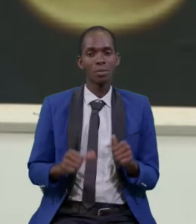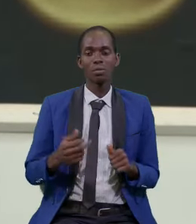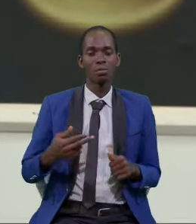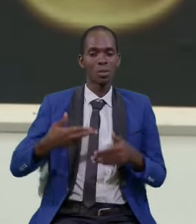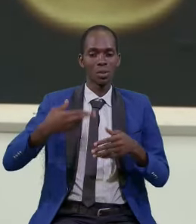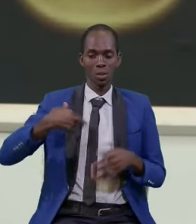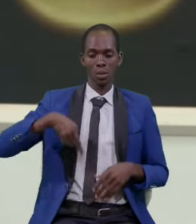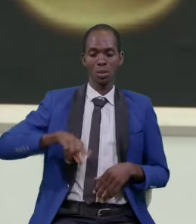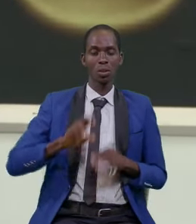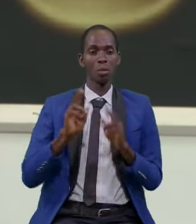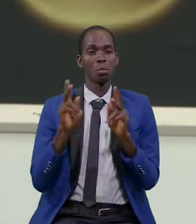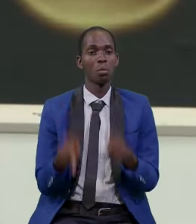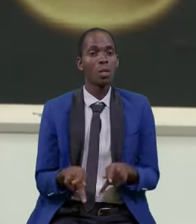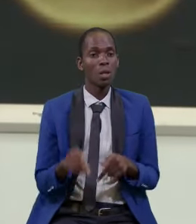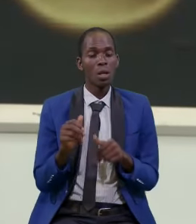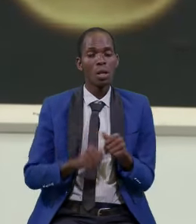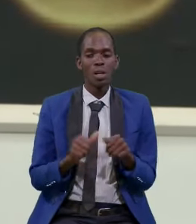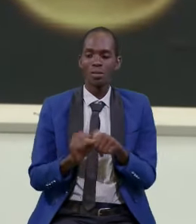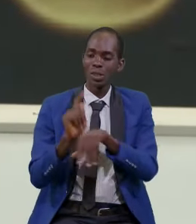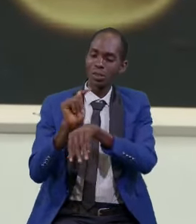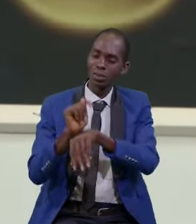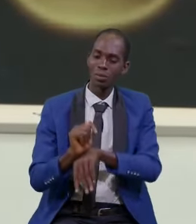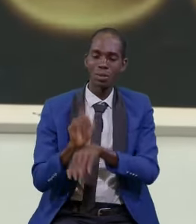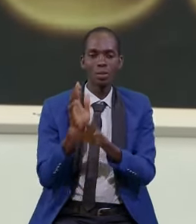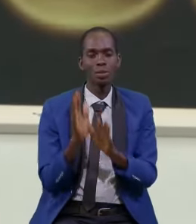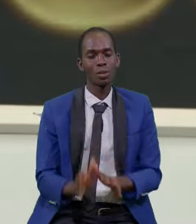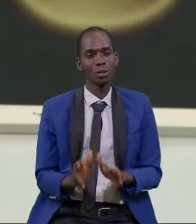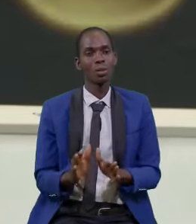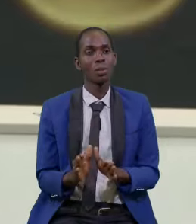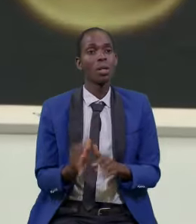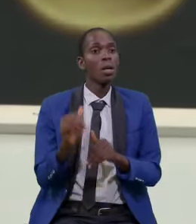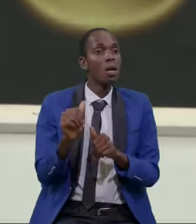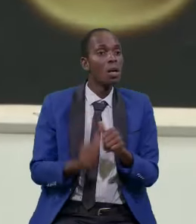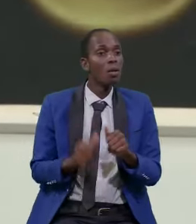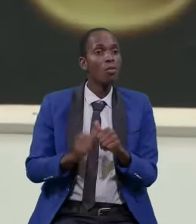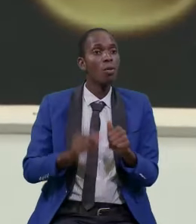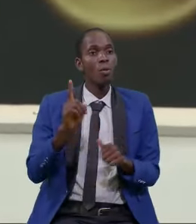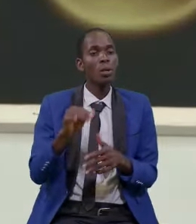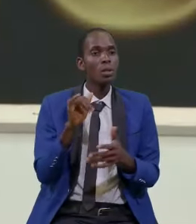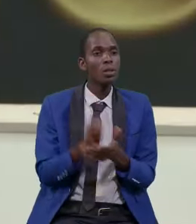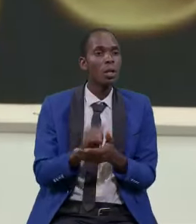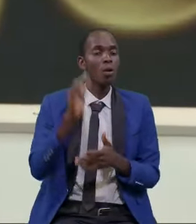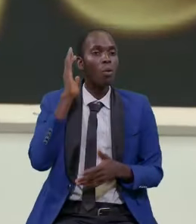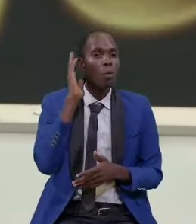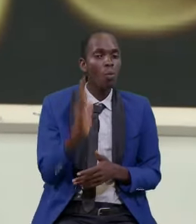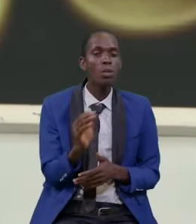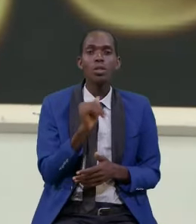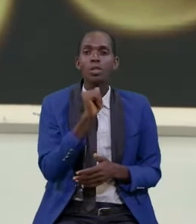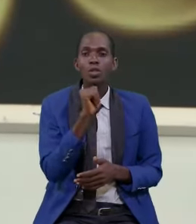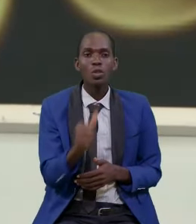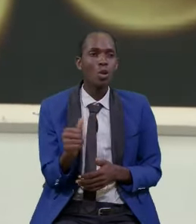every traditional proclaimer, anyone that will not hear